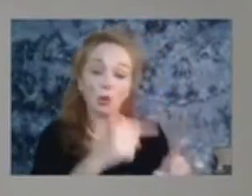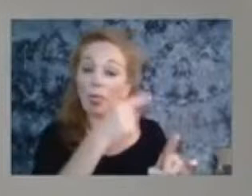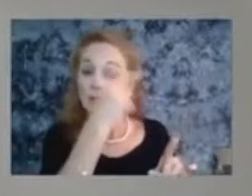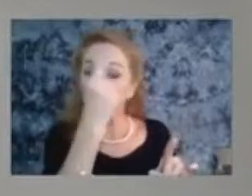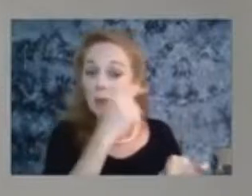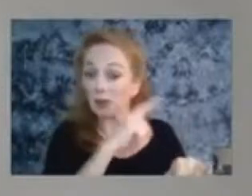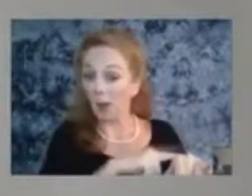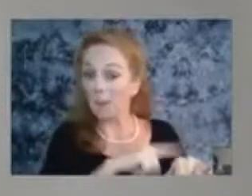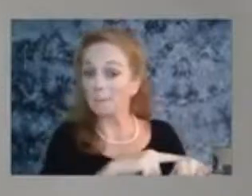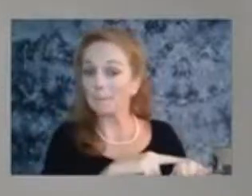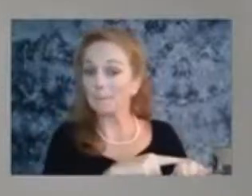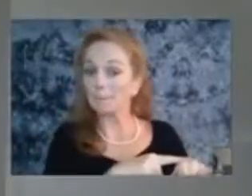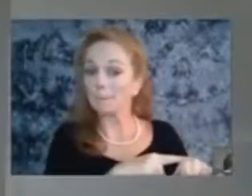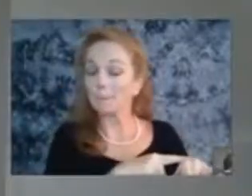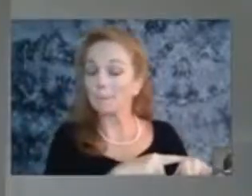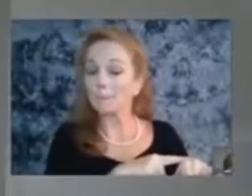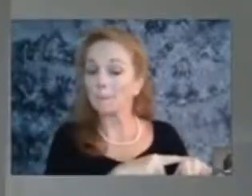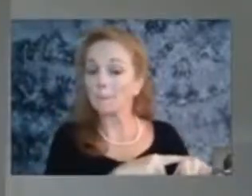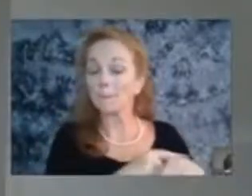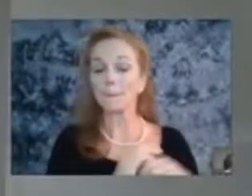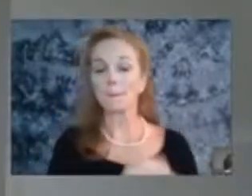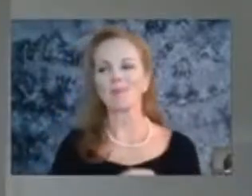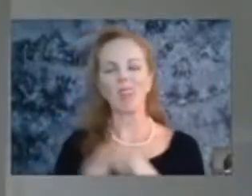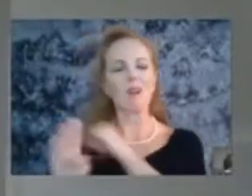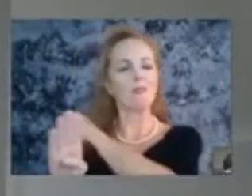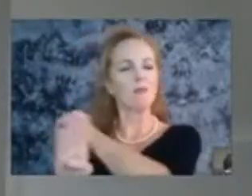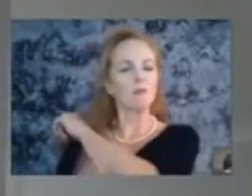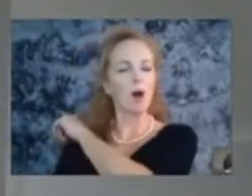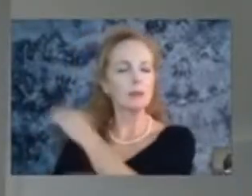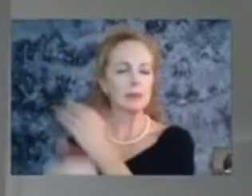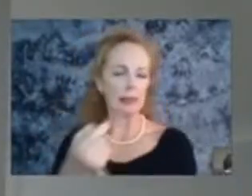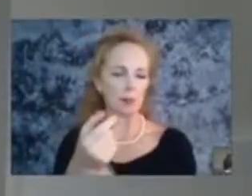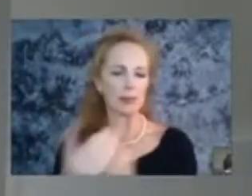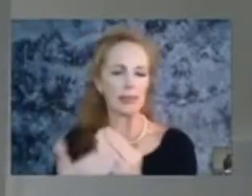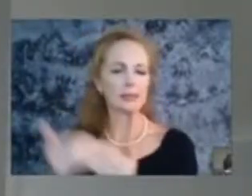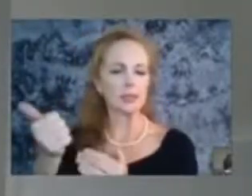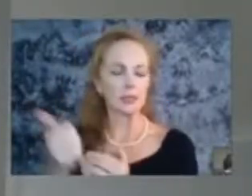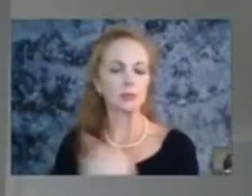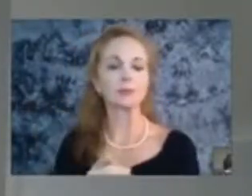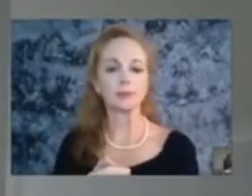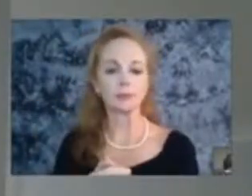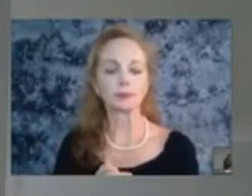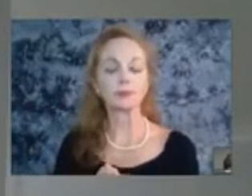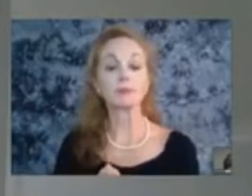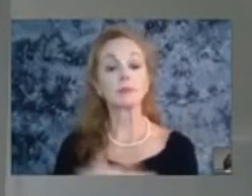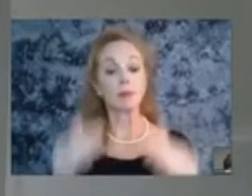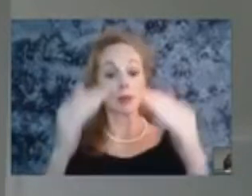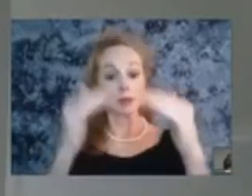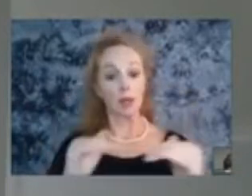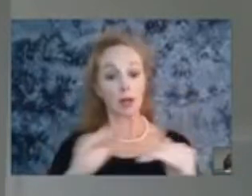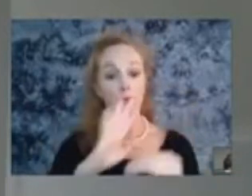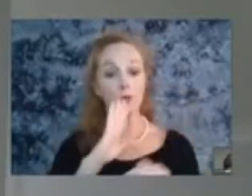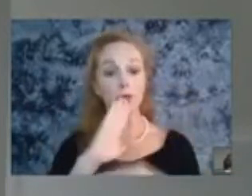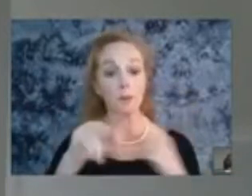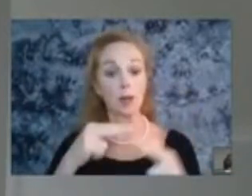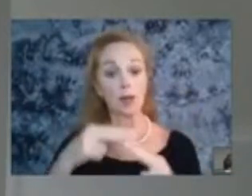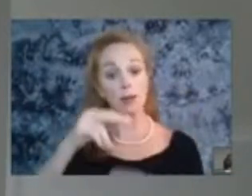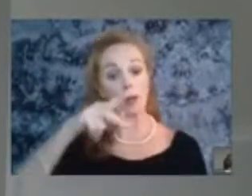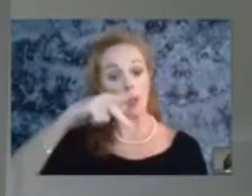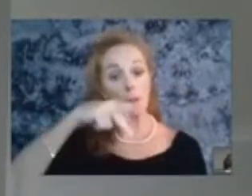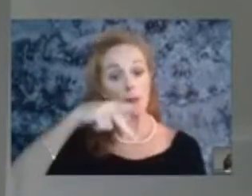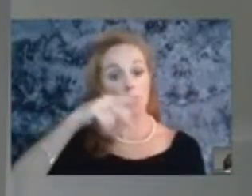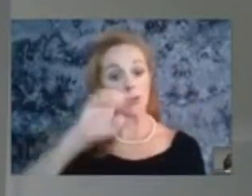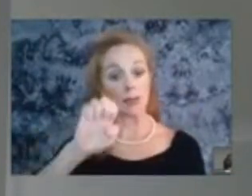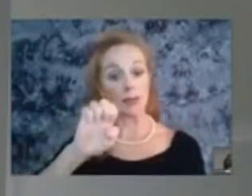Thanks. So now I'm moving over to the PPE, and I know, Ms. Stamper, you mentioned the face shields and how